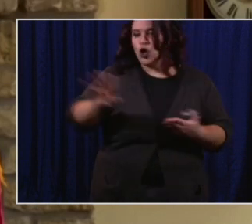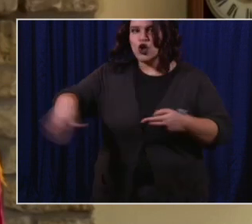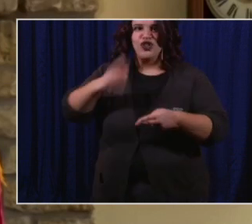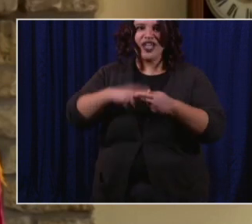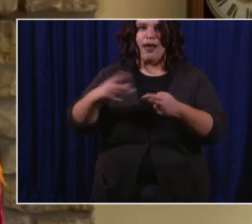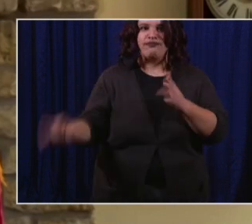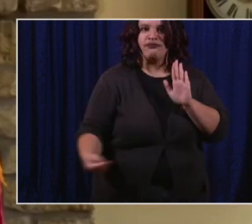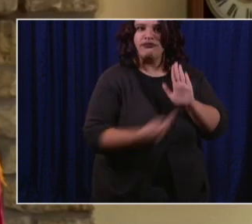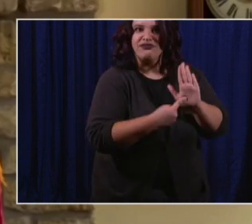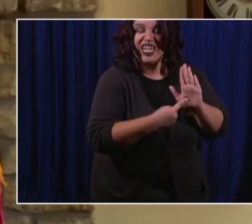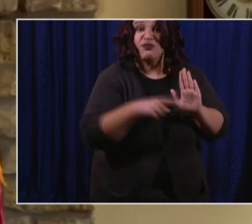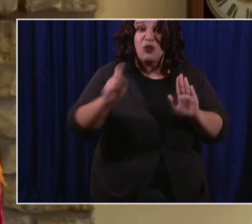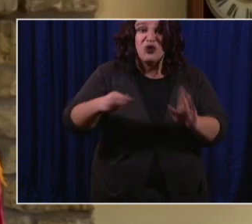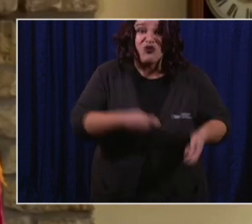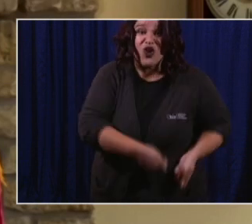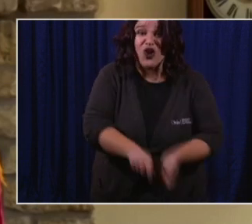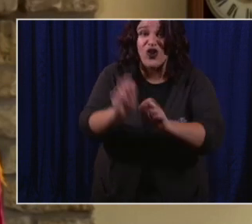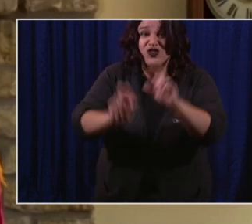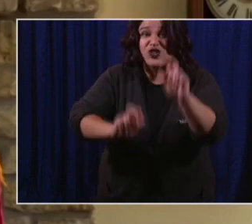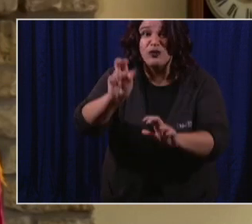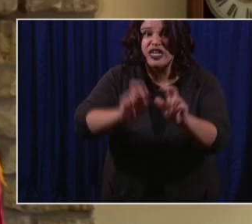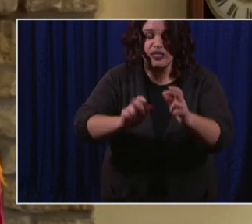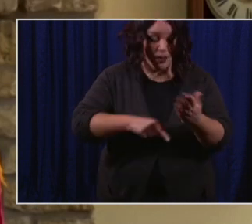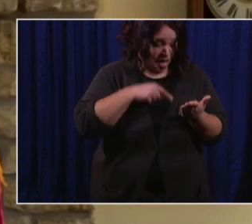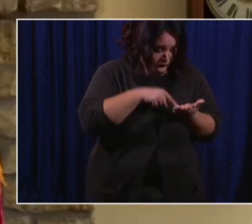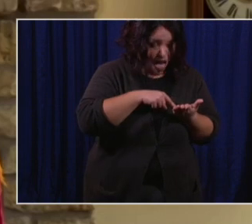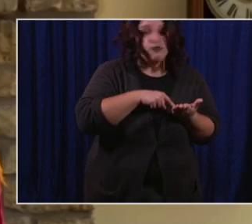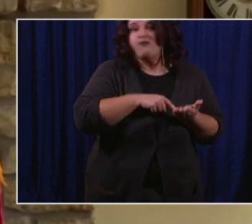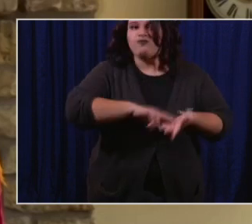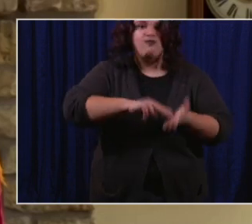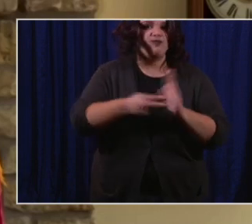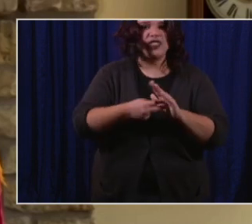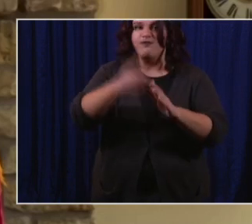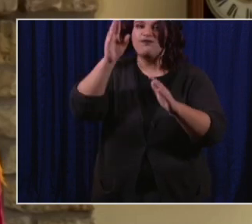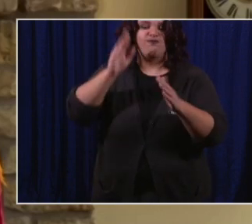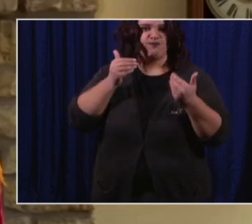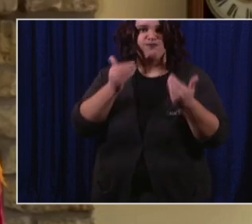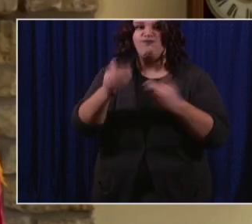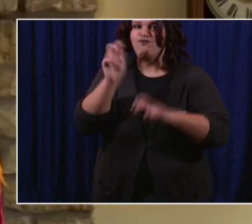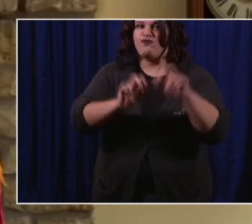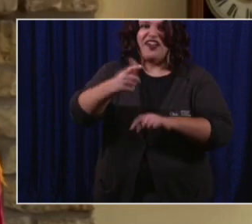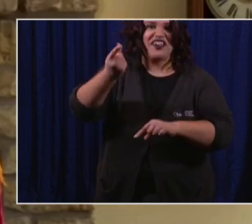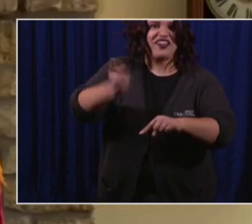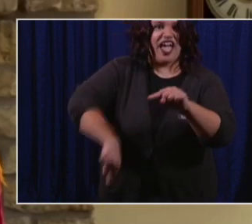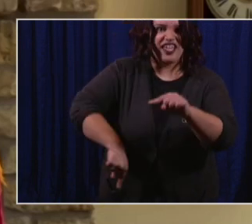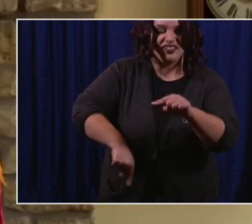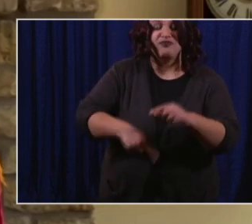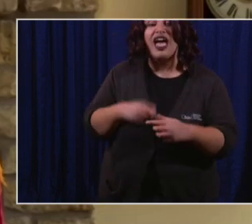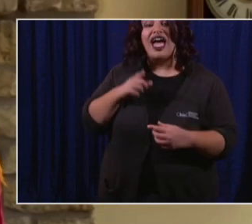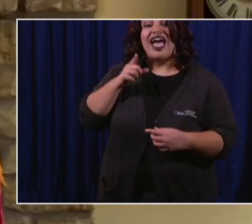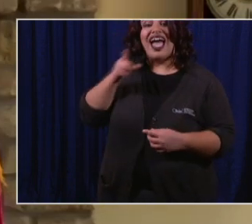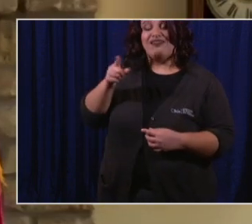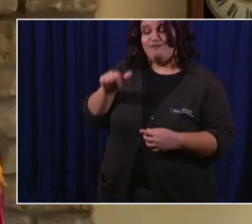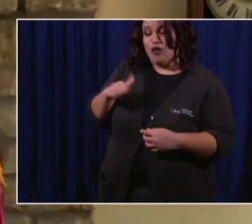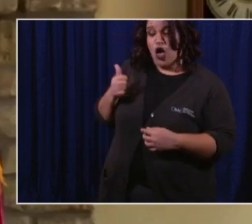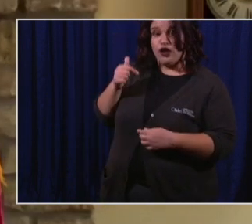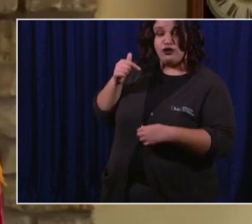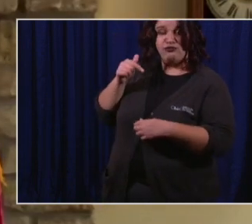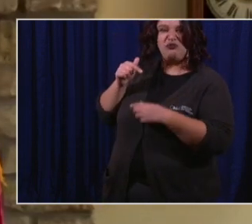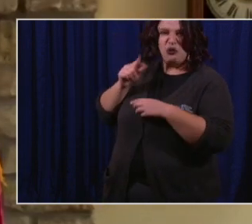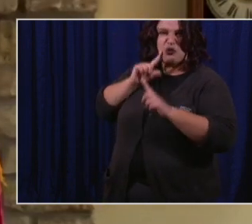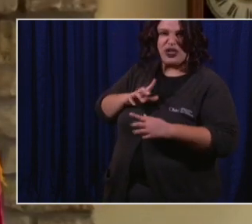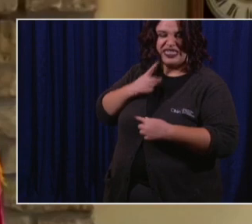and despite pleas from the Pike County Health District. As Carl Hunnell mentioned, Richland County may go purple